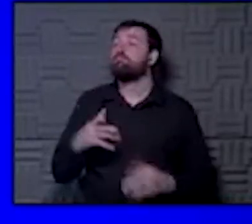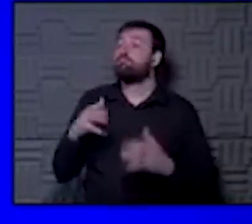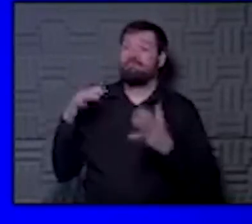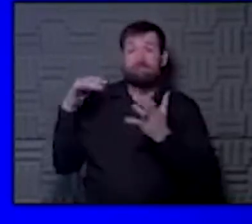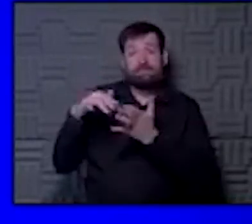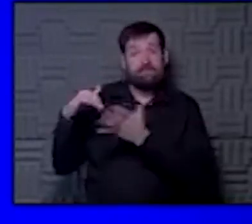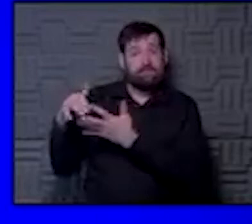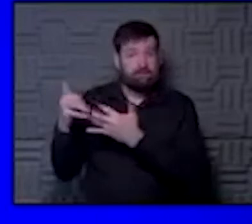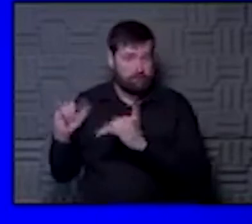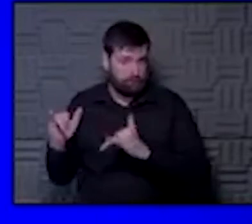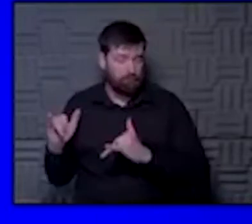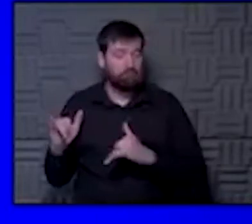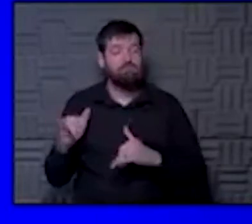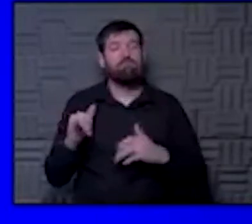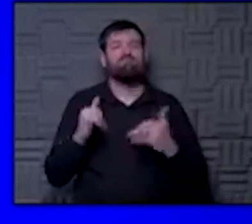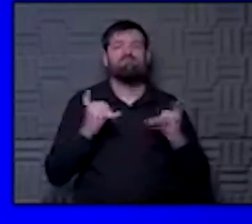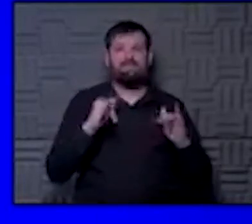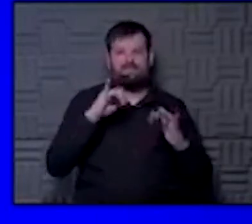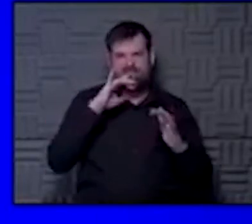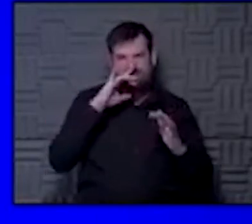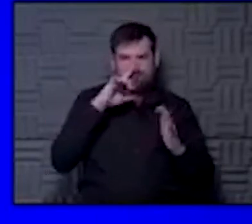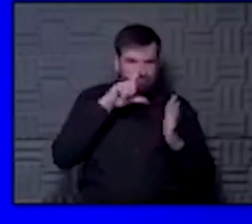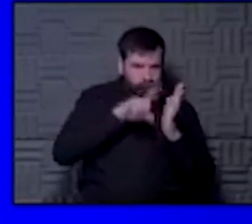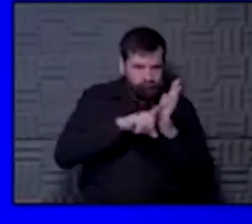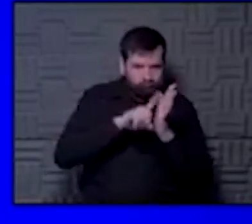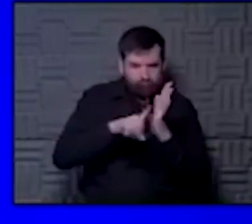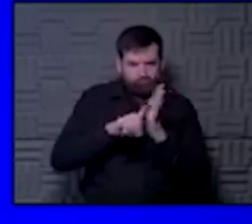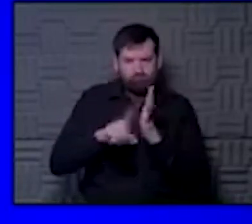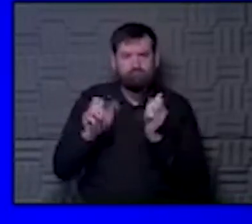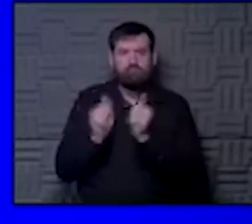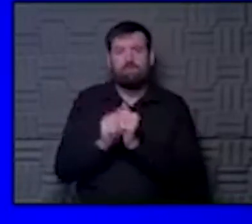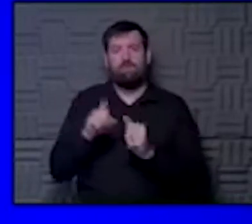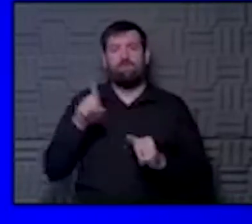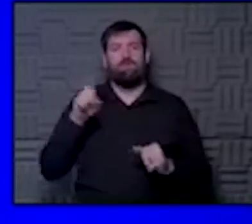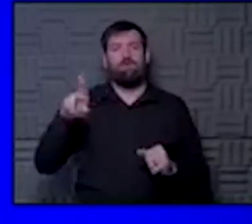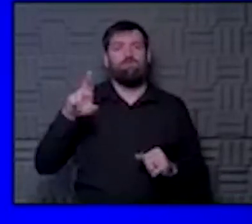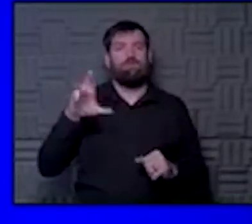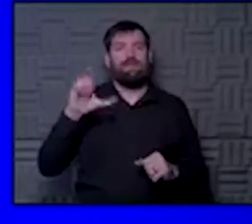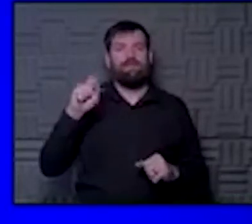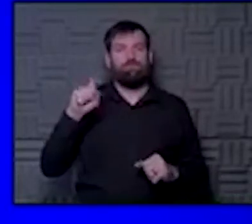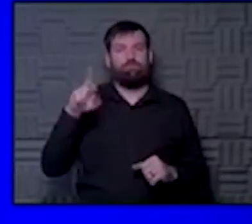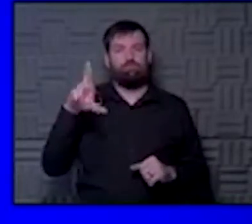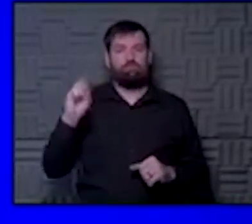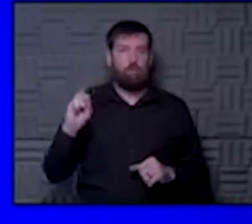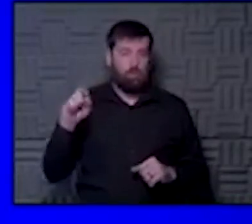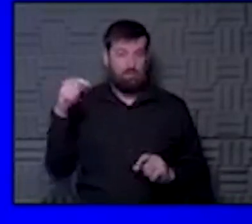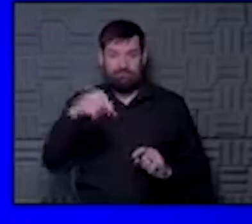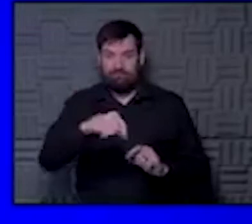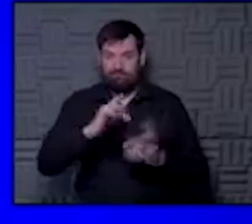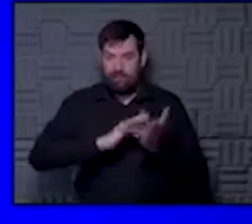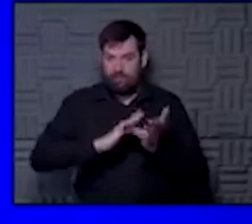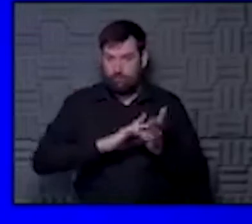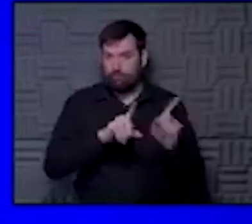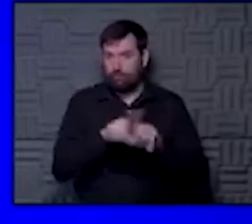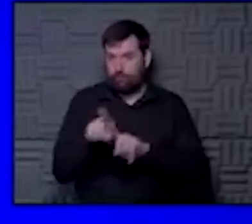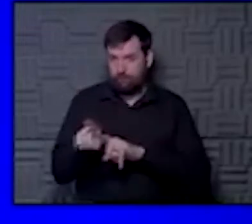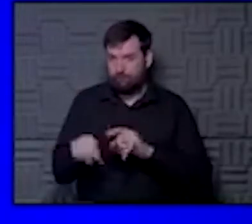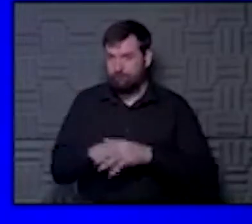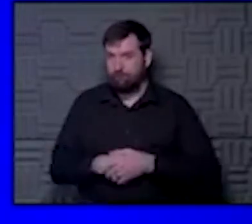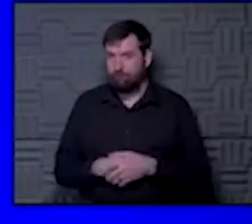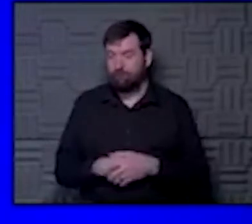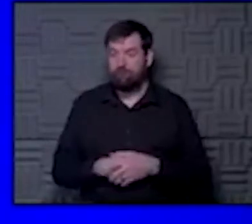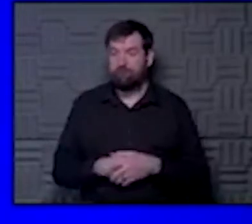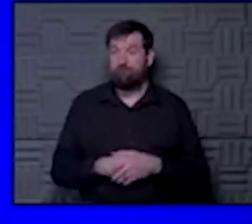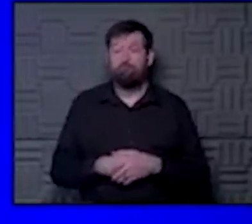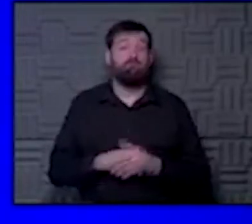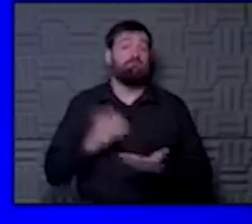ongoing. We are still actively doing the study here with Dr. Castro for this medication as well. And so even if